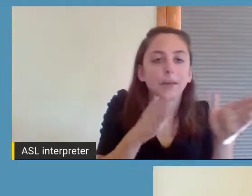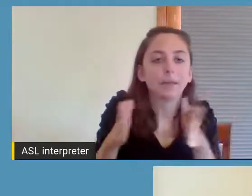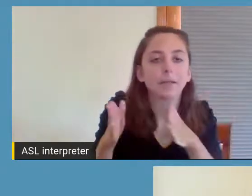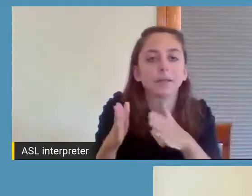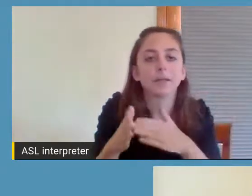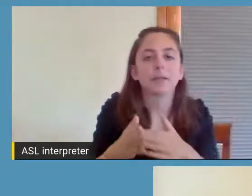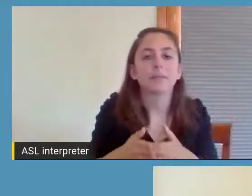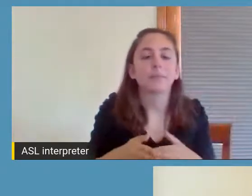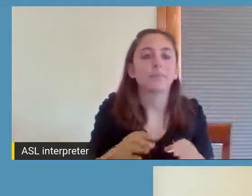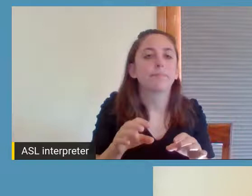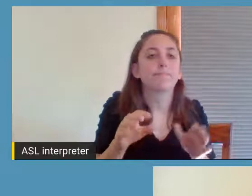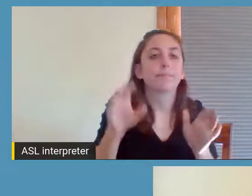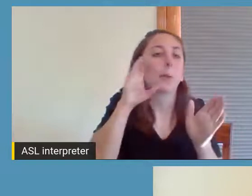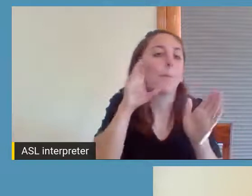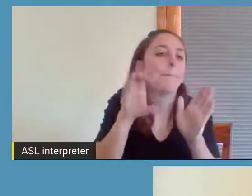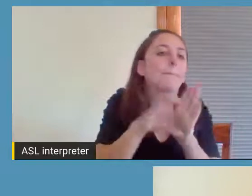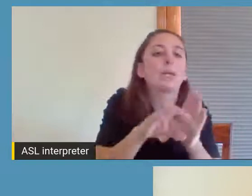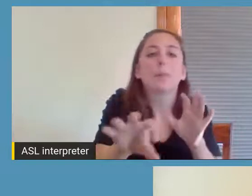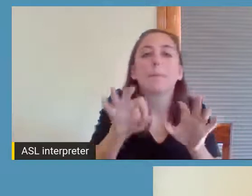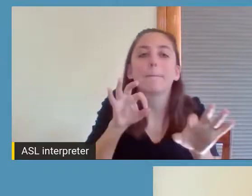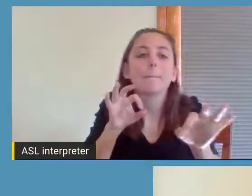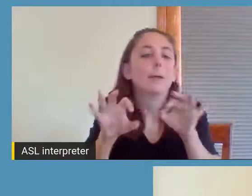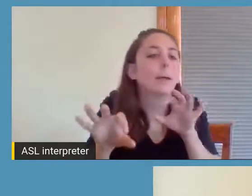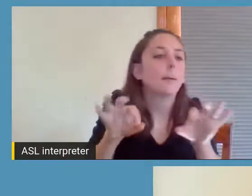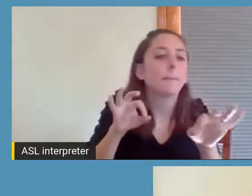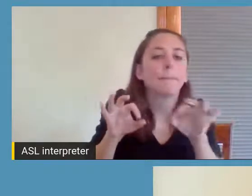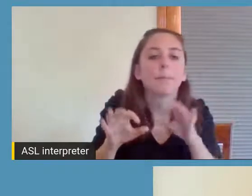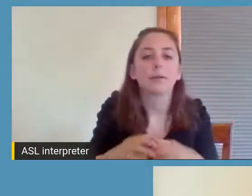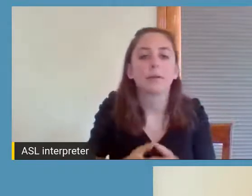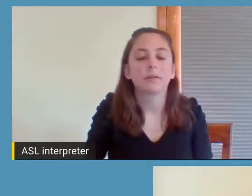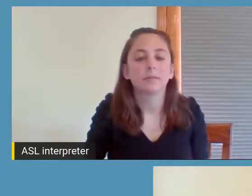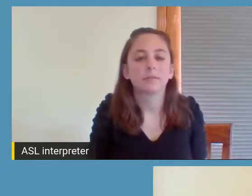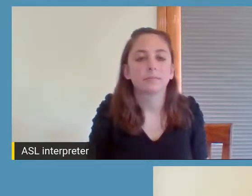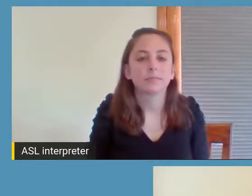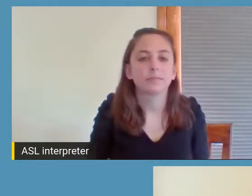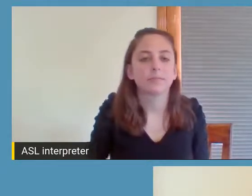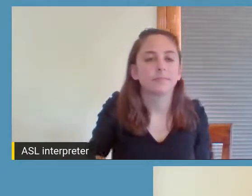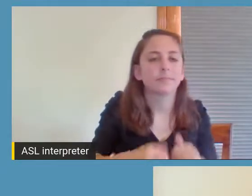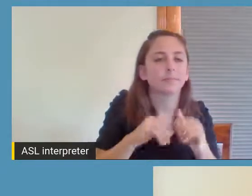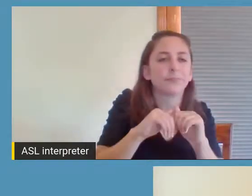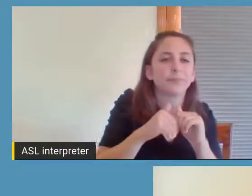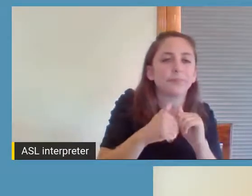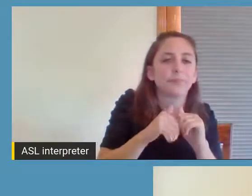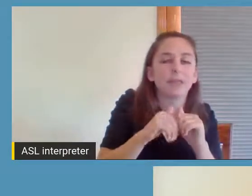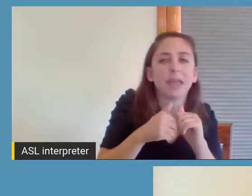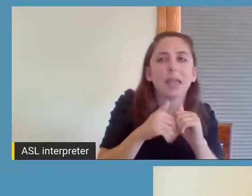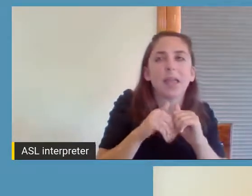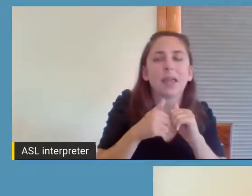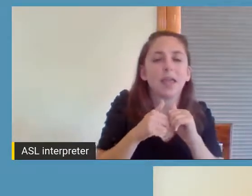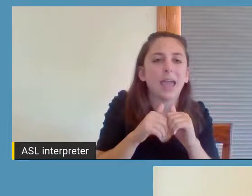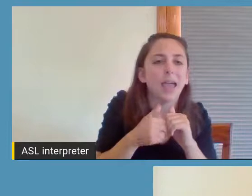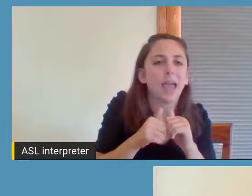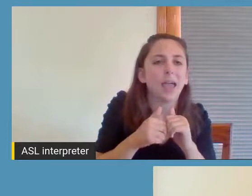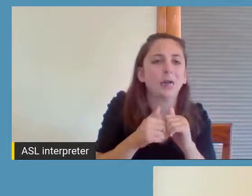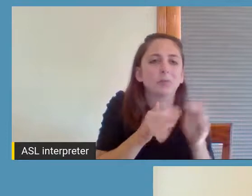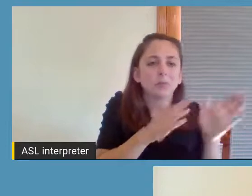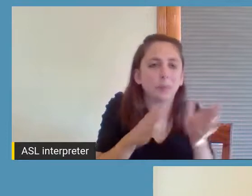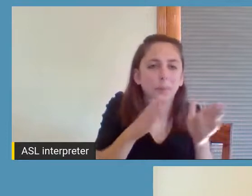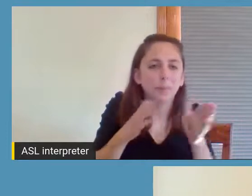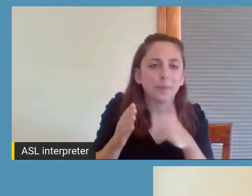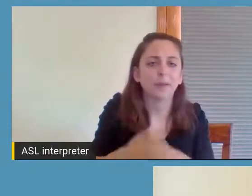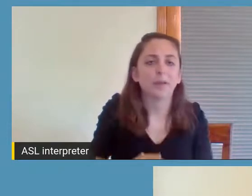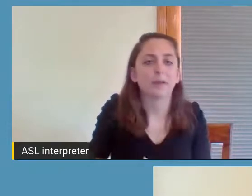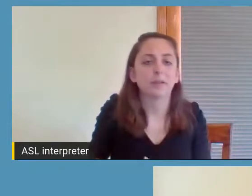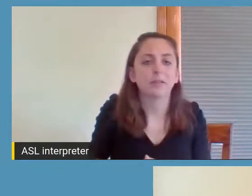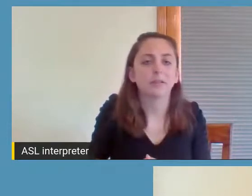and pick the images and pick the work and know how it's going to work in that space. And then how it had to happen prior as part of the preparation to